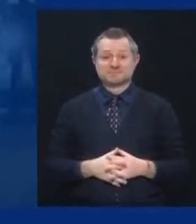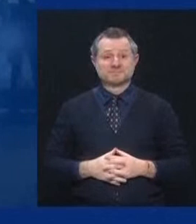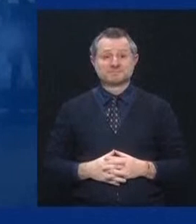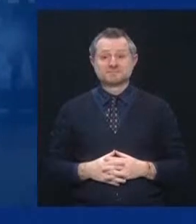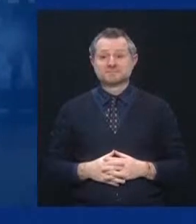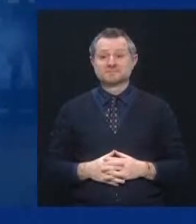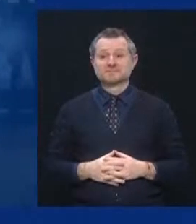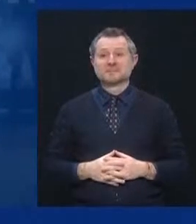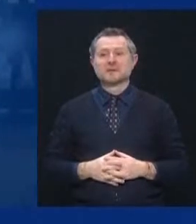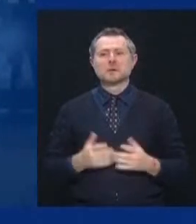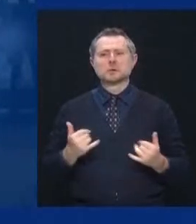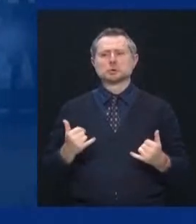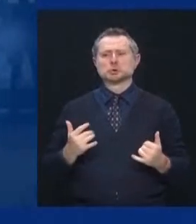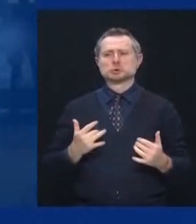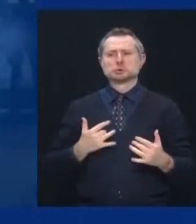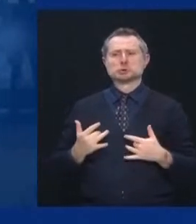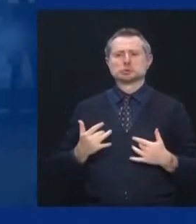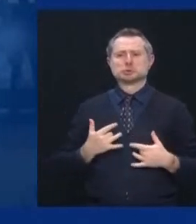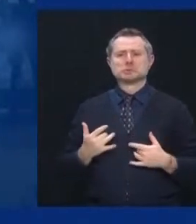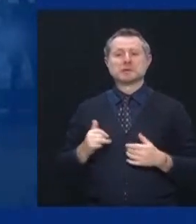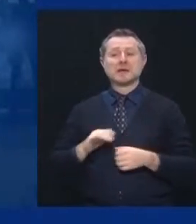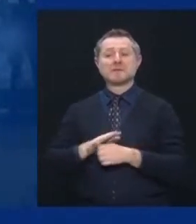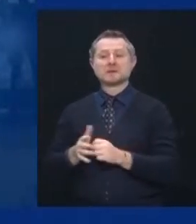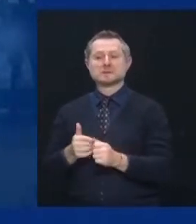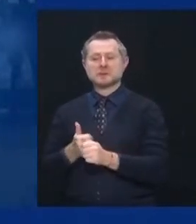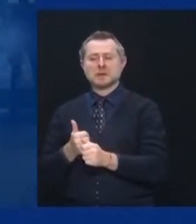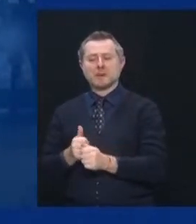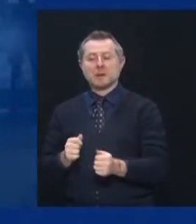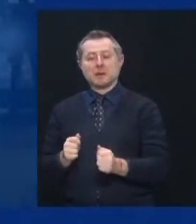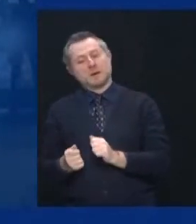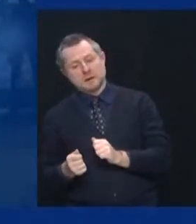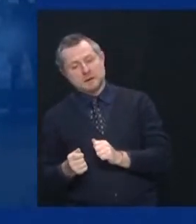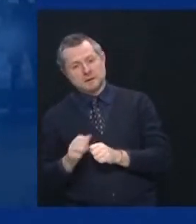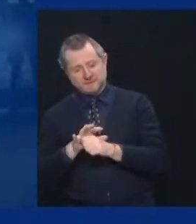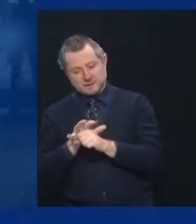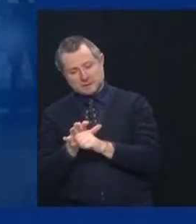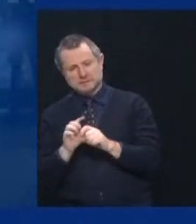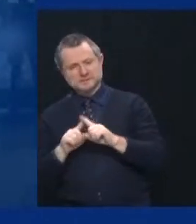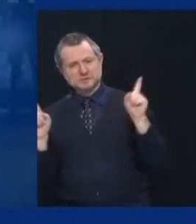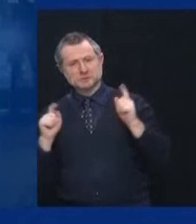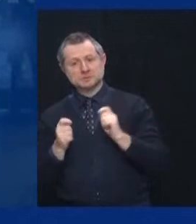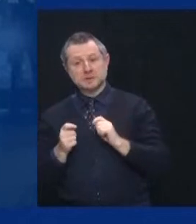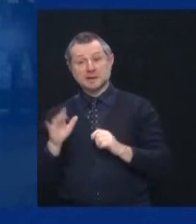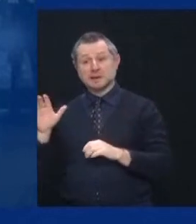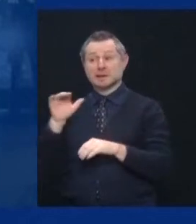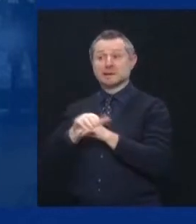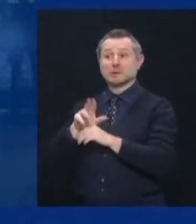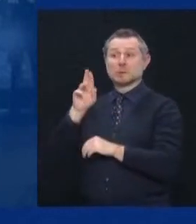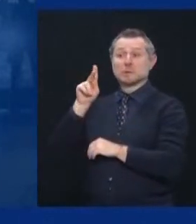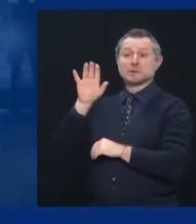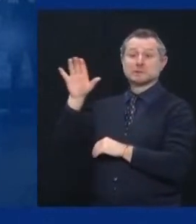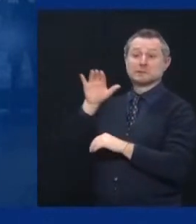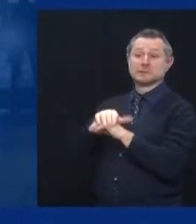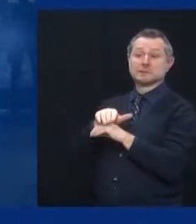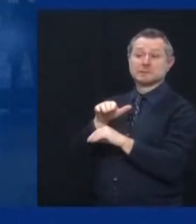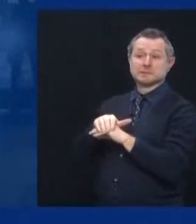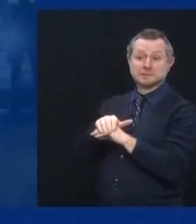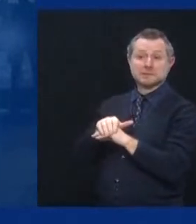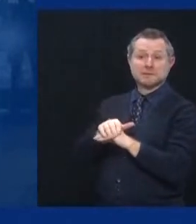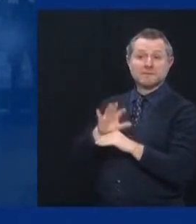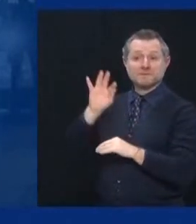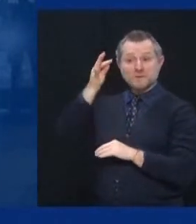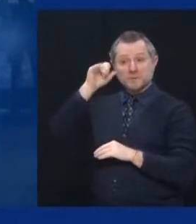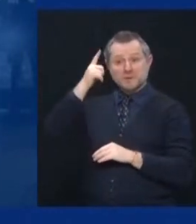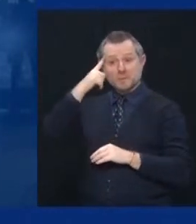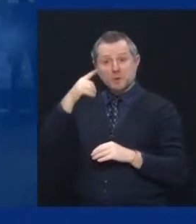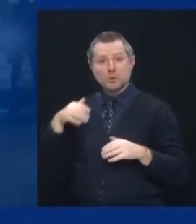are very concerned about the potential for the new strain from the UK. I'm sorry it took the federal government so long to